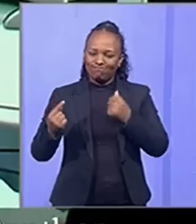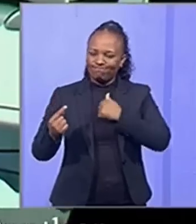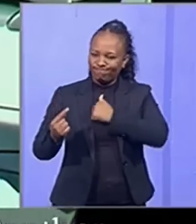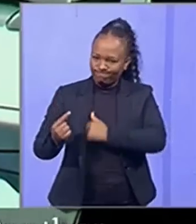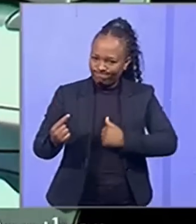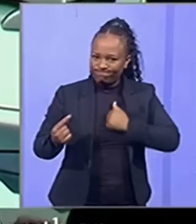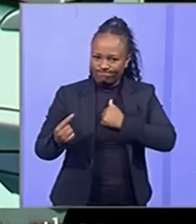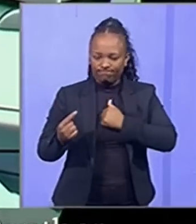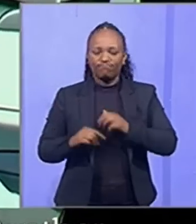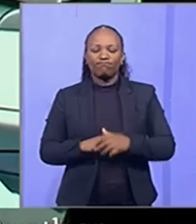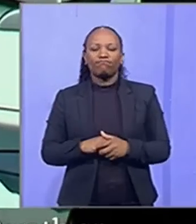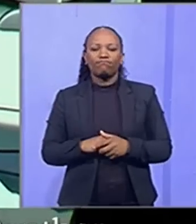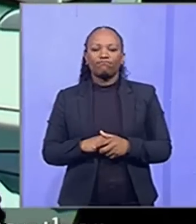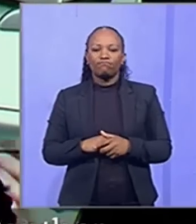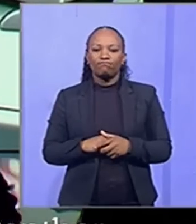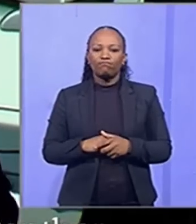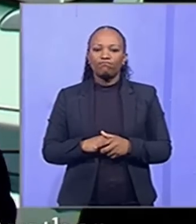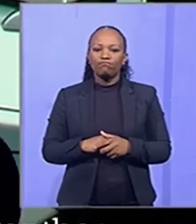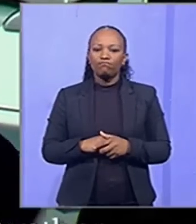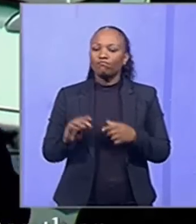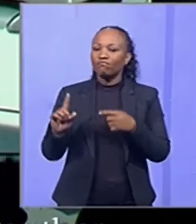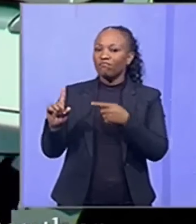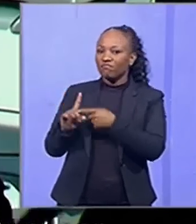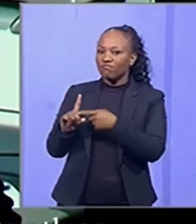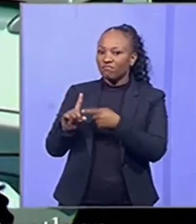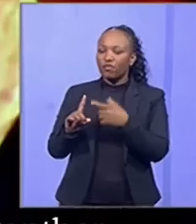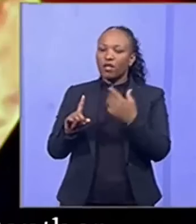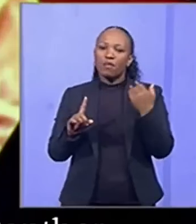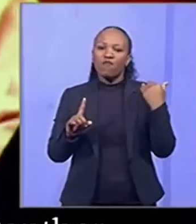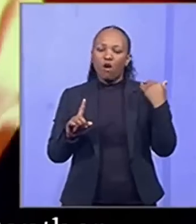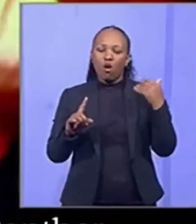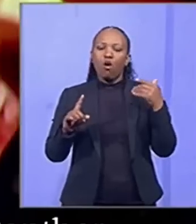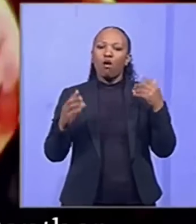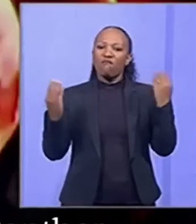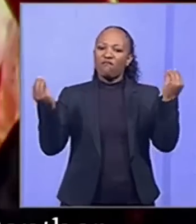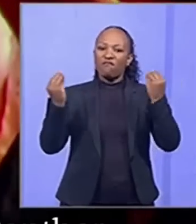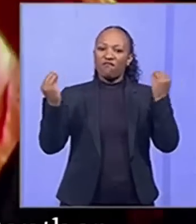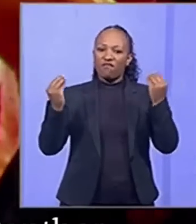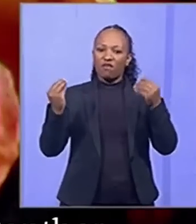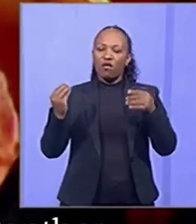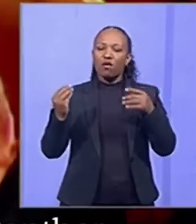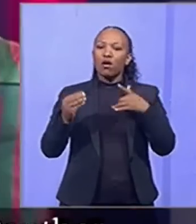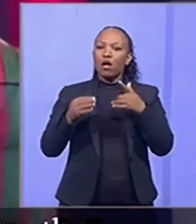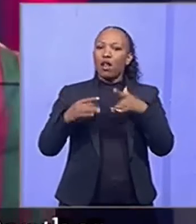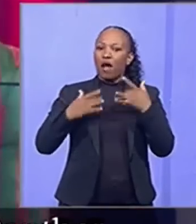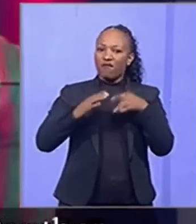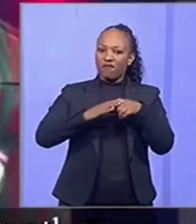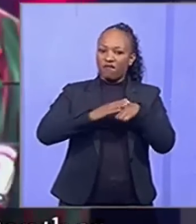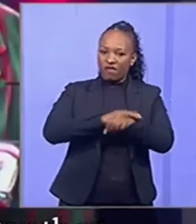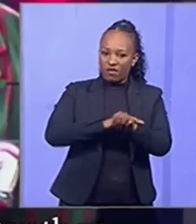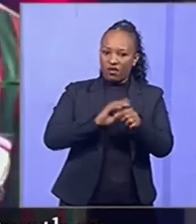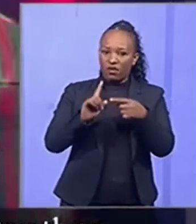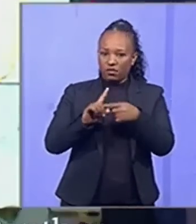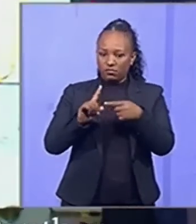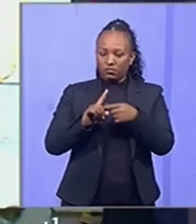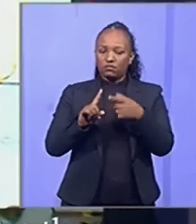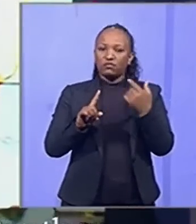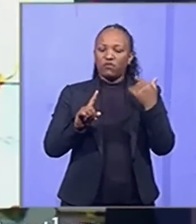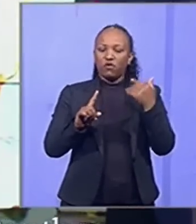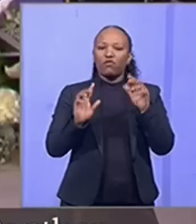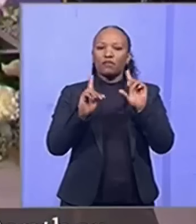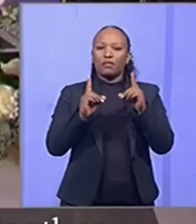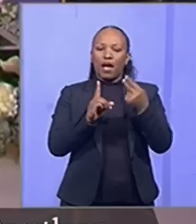Chiume o ne go sa le gale monongwaga a berwa sekgele sa motshameki yo tlhwatlhwa yo a santseng a tshela ke lefapha la metshameko botaki le